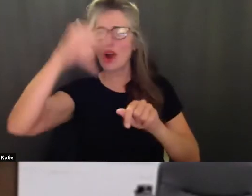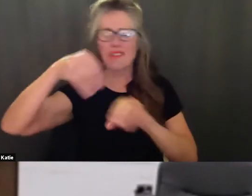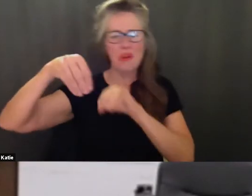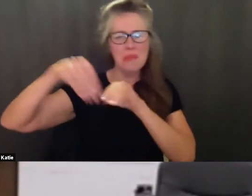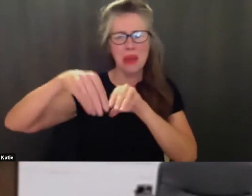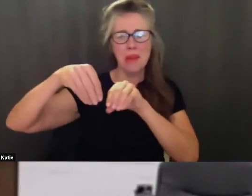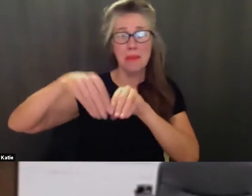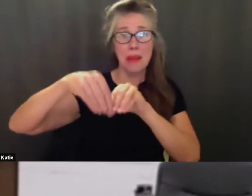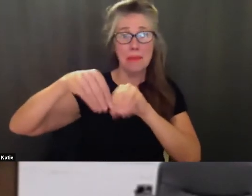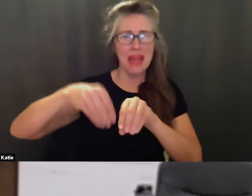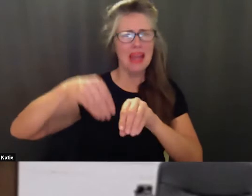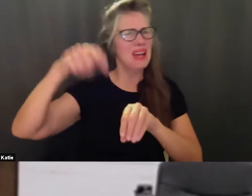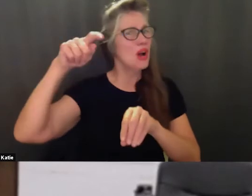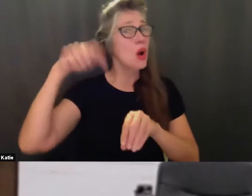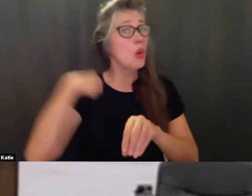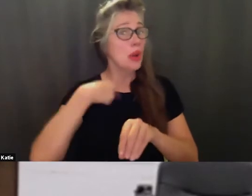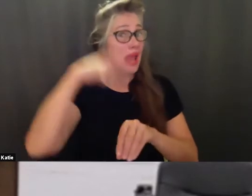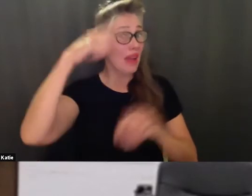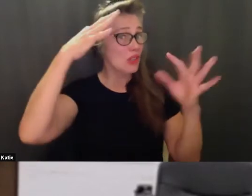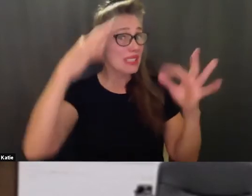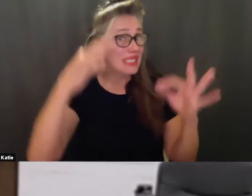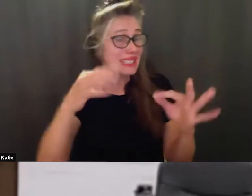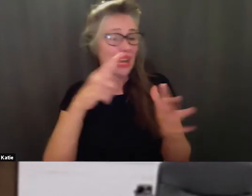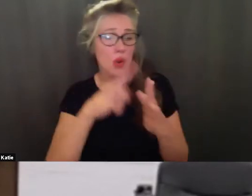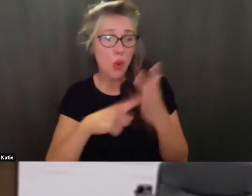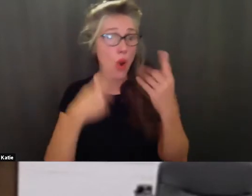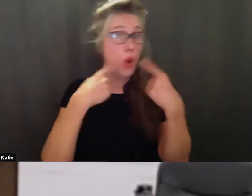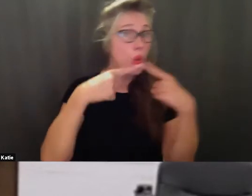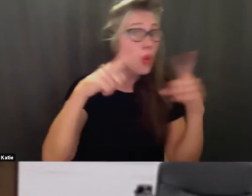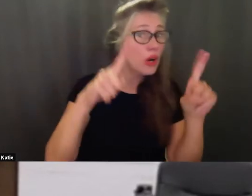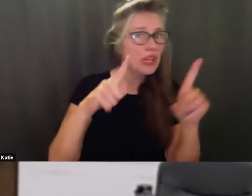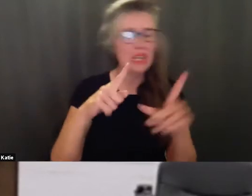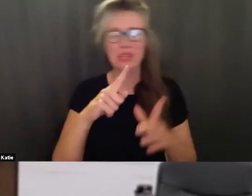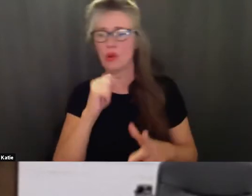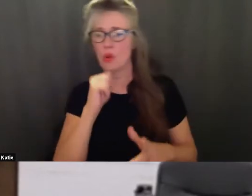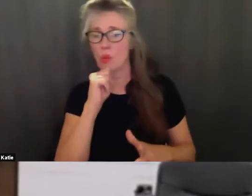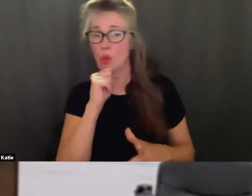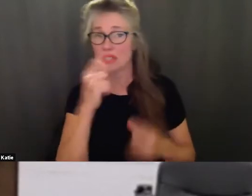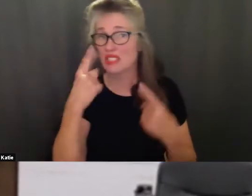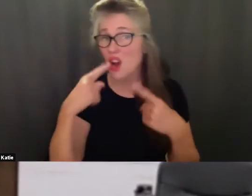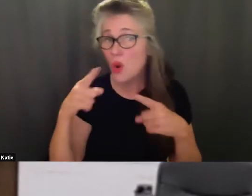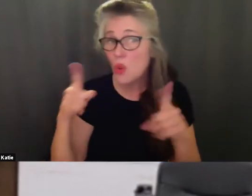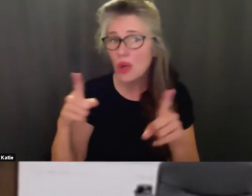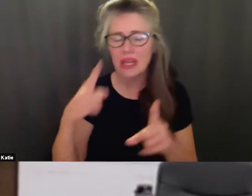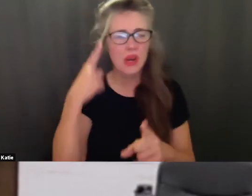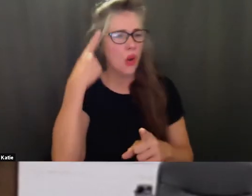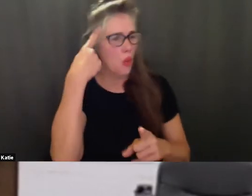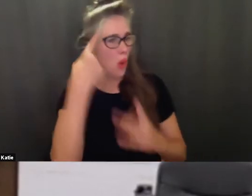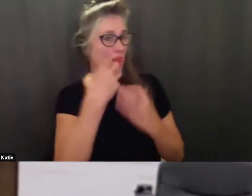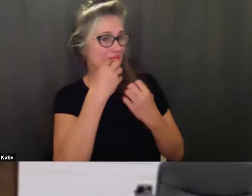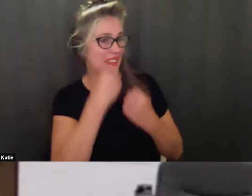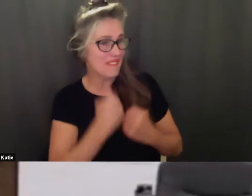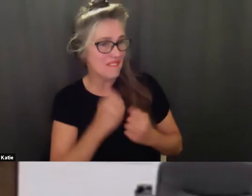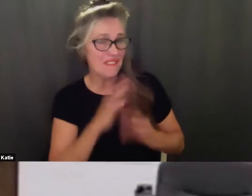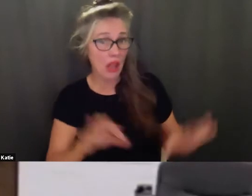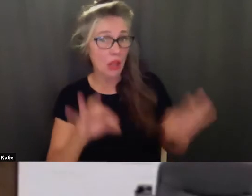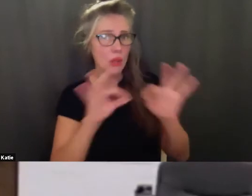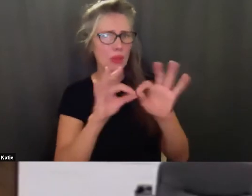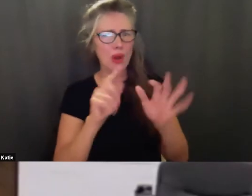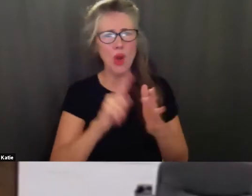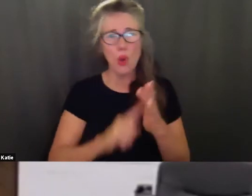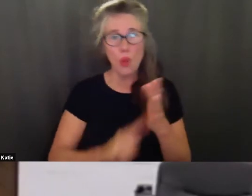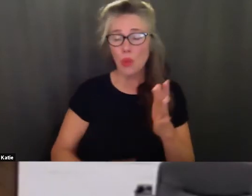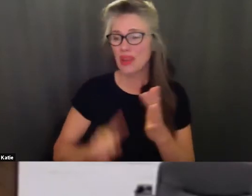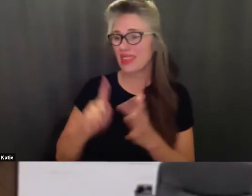make decisions to see what's working and what's not, what we find of value and what we don't. And it can't be based on